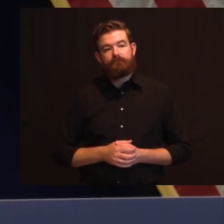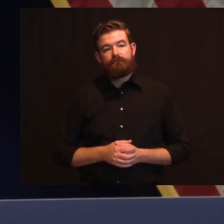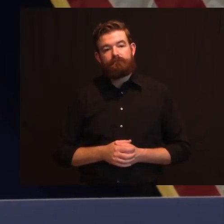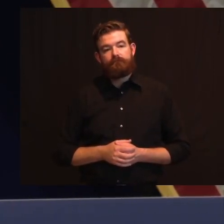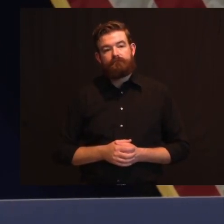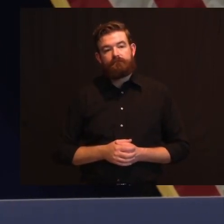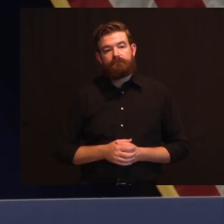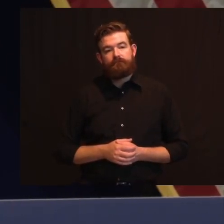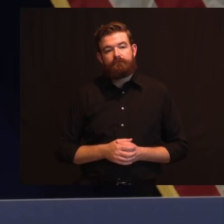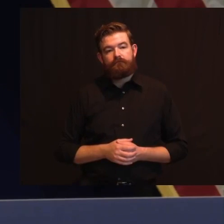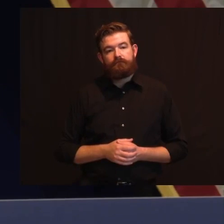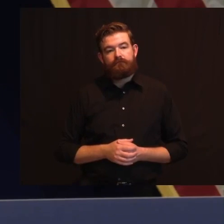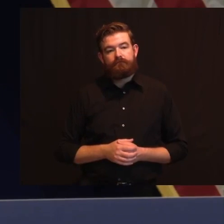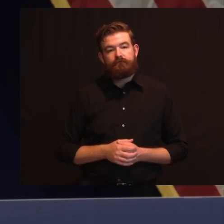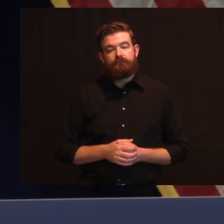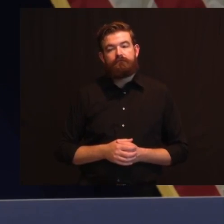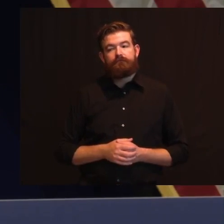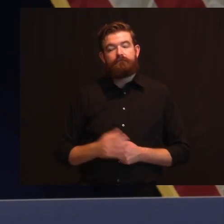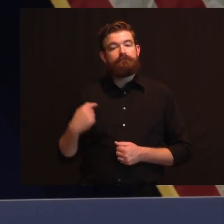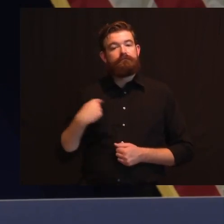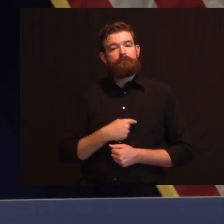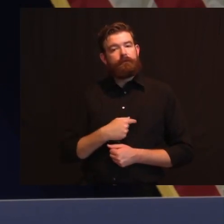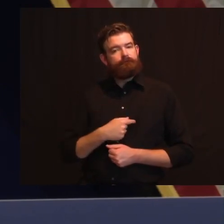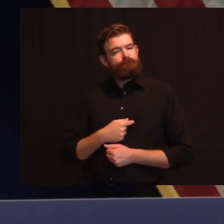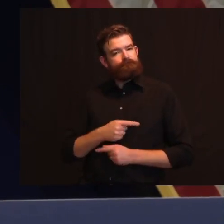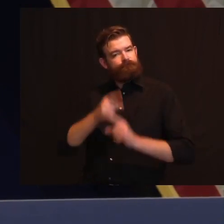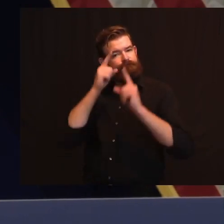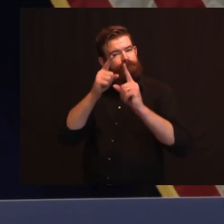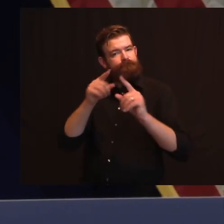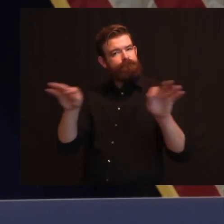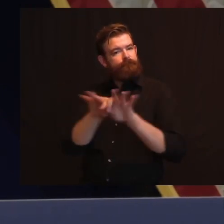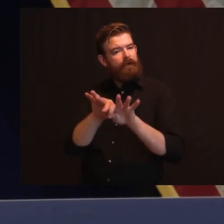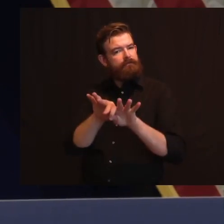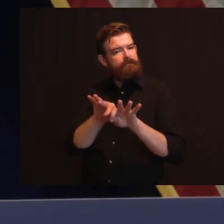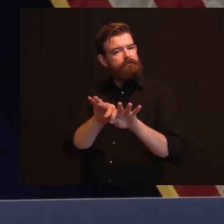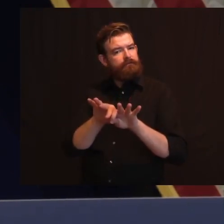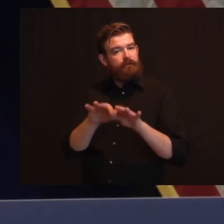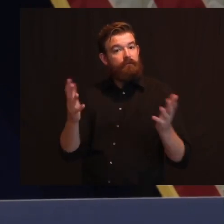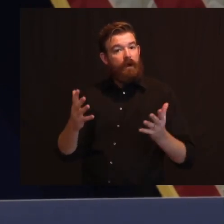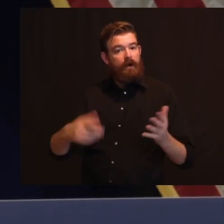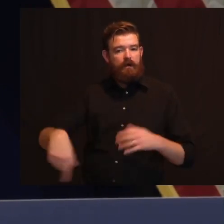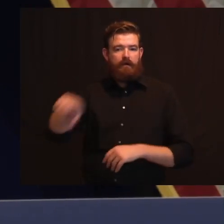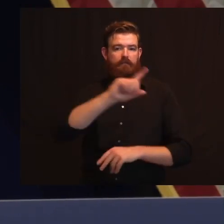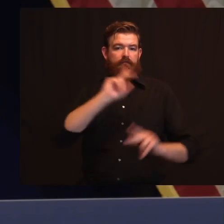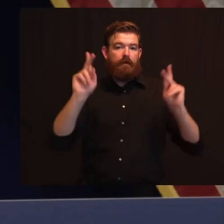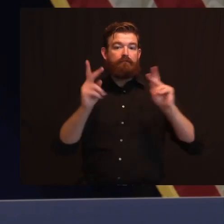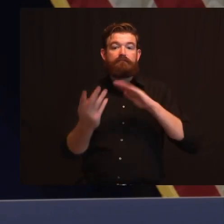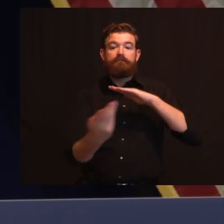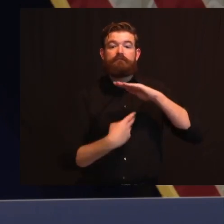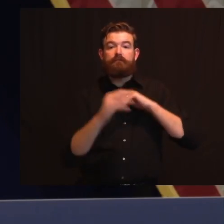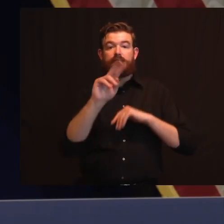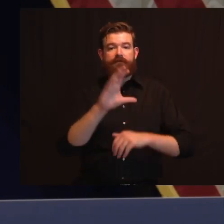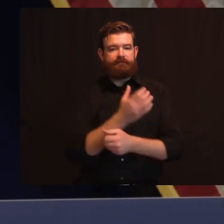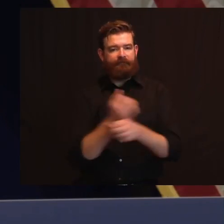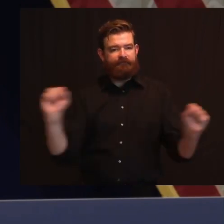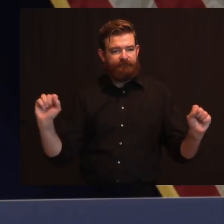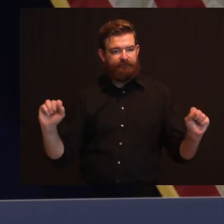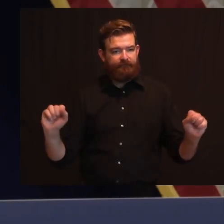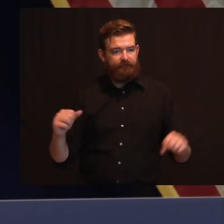and our employees. I'm grateful to report that even though we have more than 1,200 employees in our